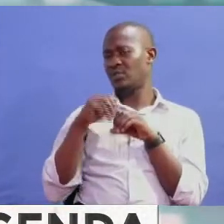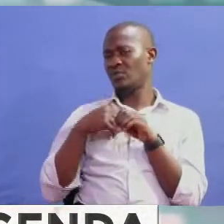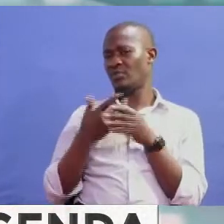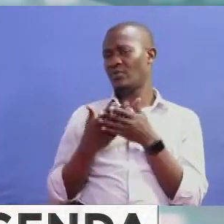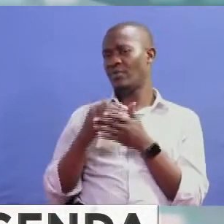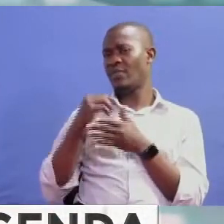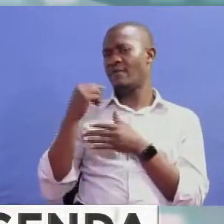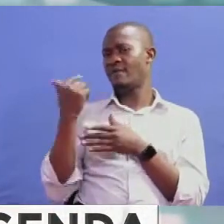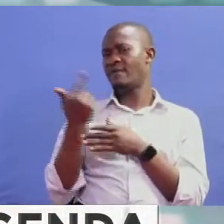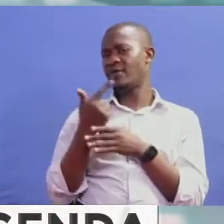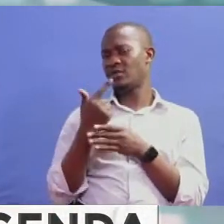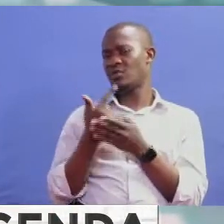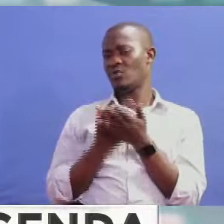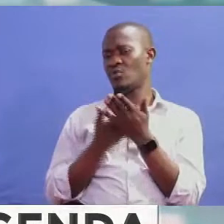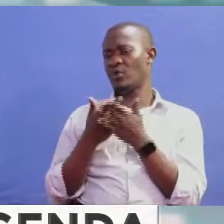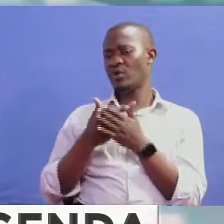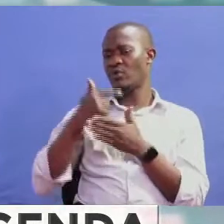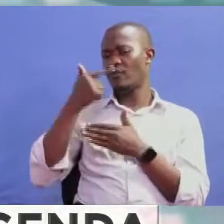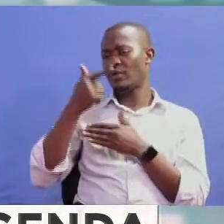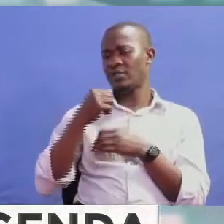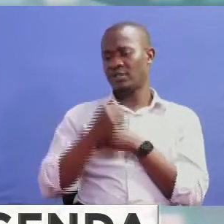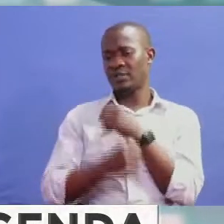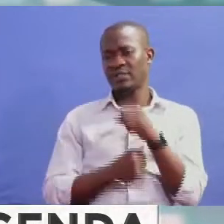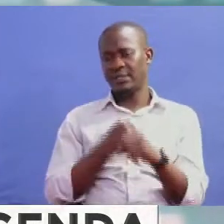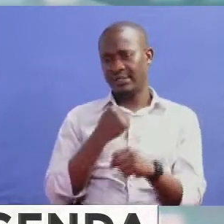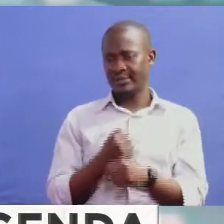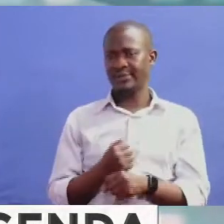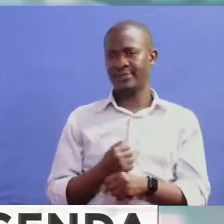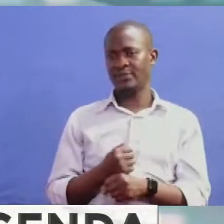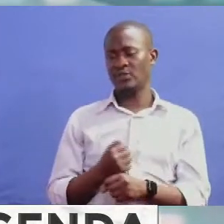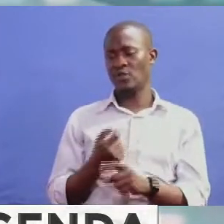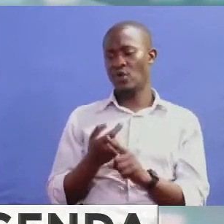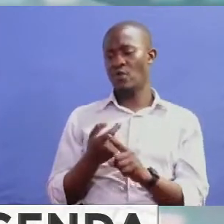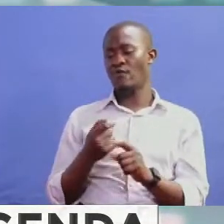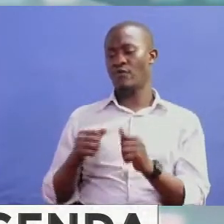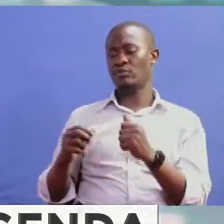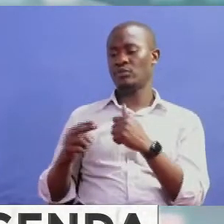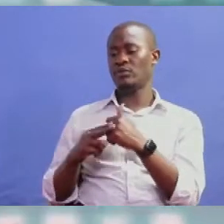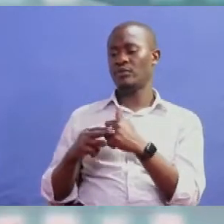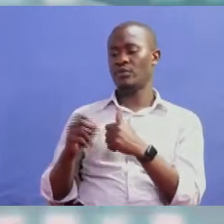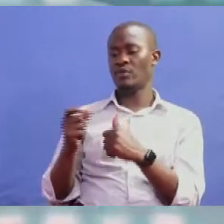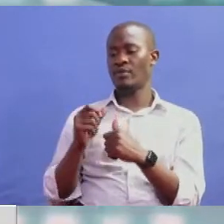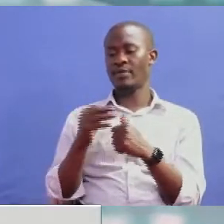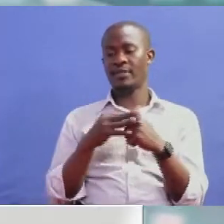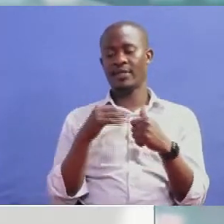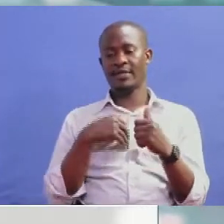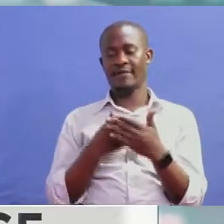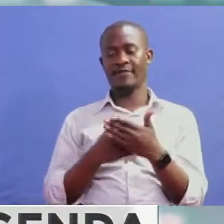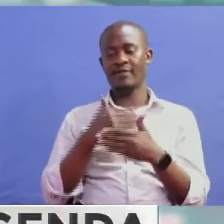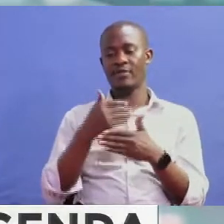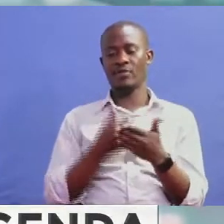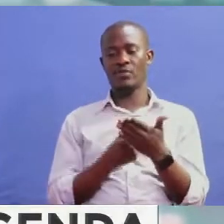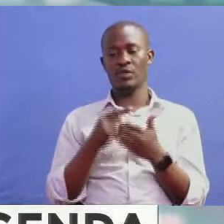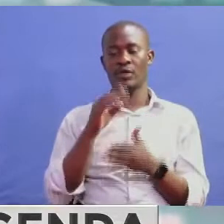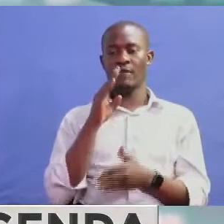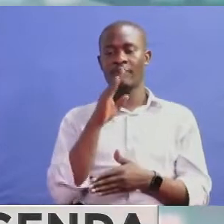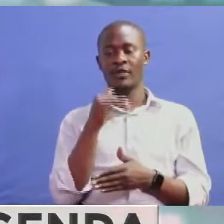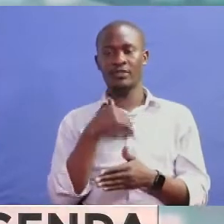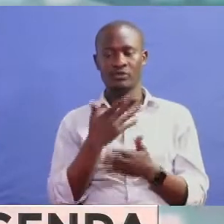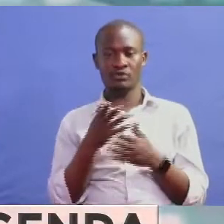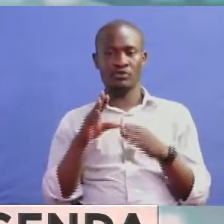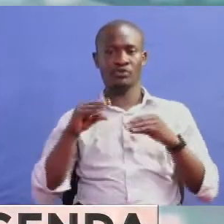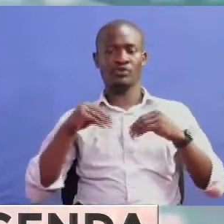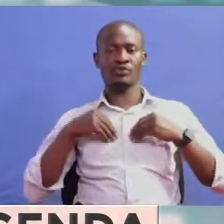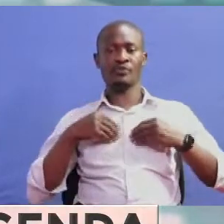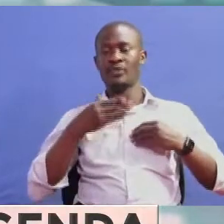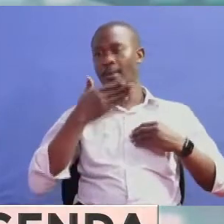first full week of October next year, but from 7th of October, after the week is gone, you adopt some of the